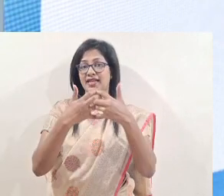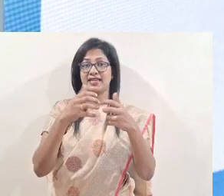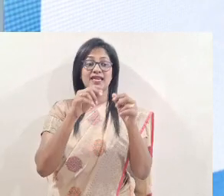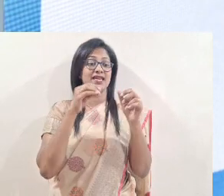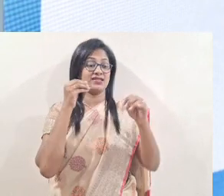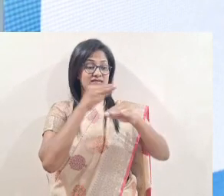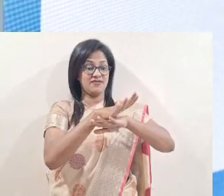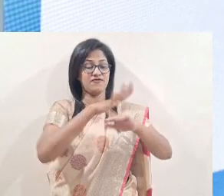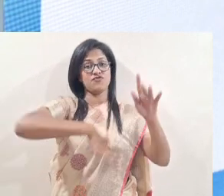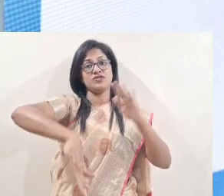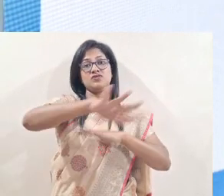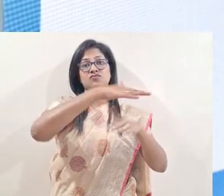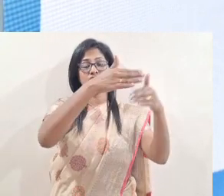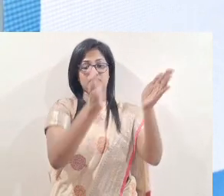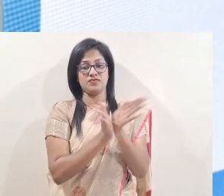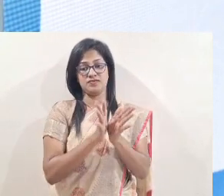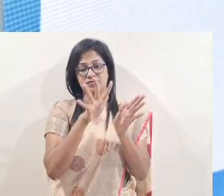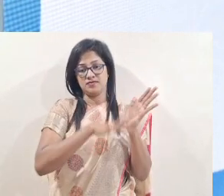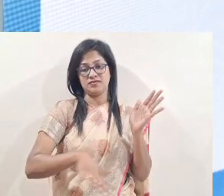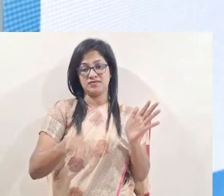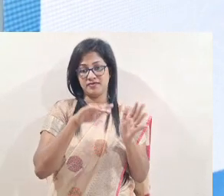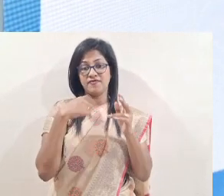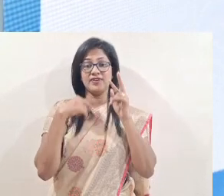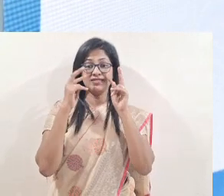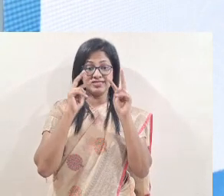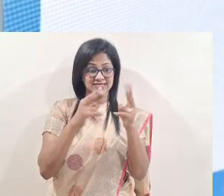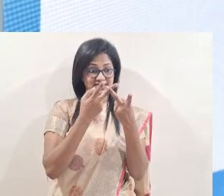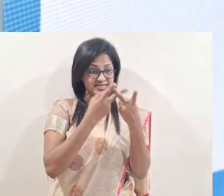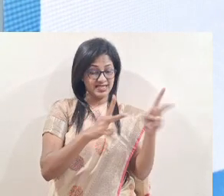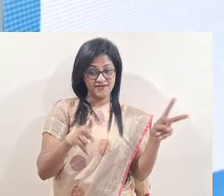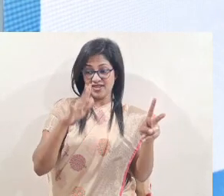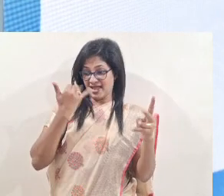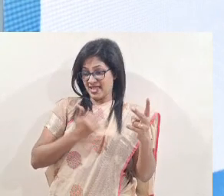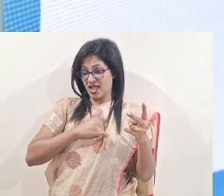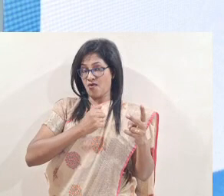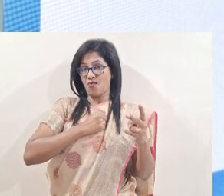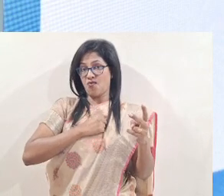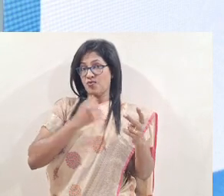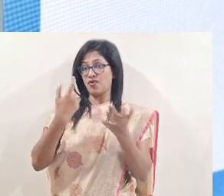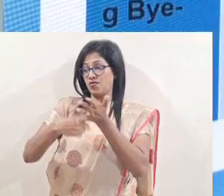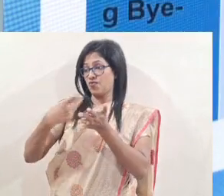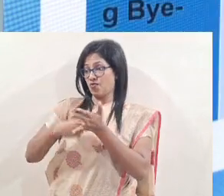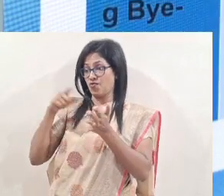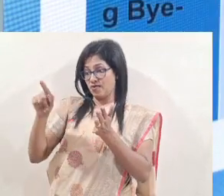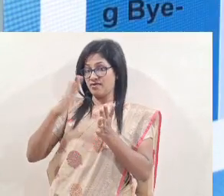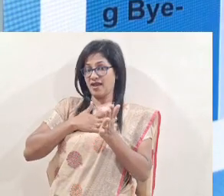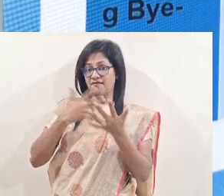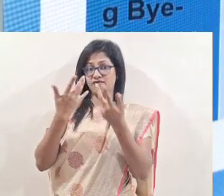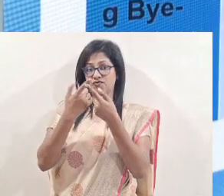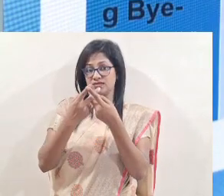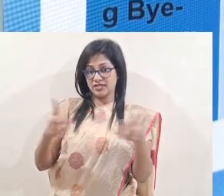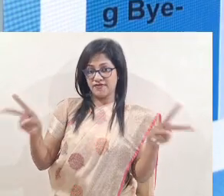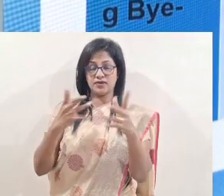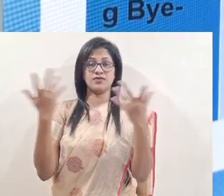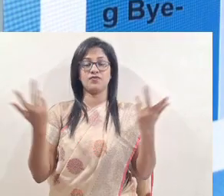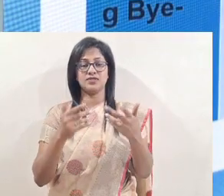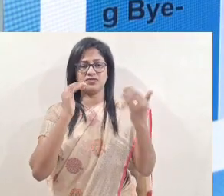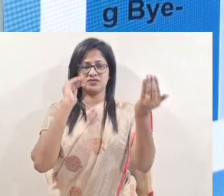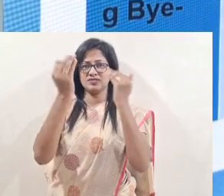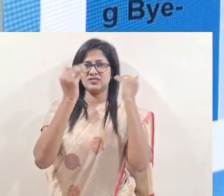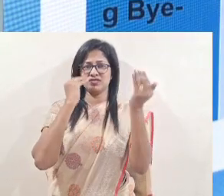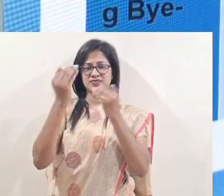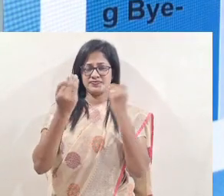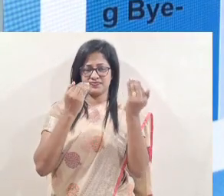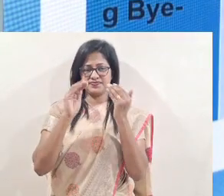So we will see how it is being differed from the existing bylaws that are there for all these cities. So the small comparison table of